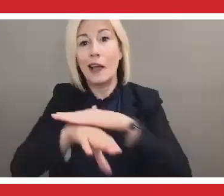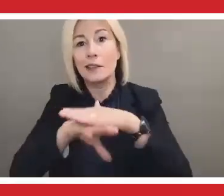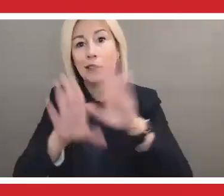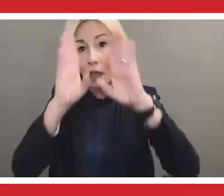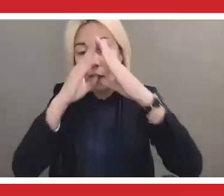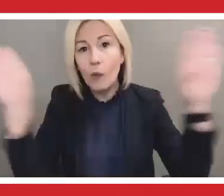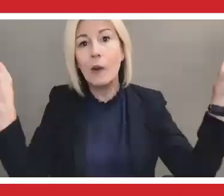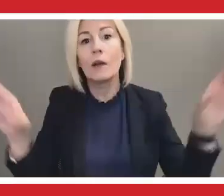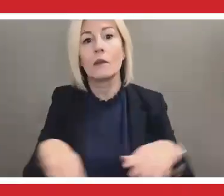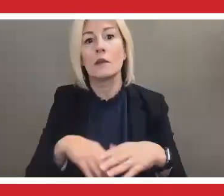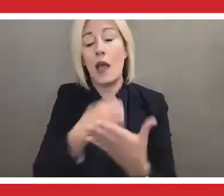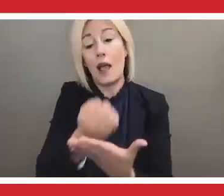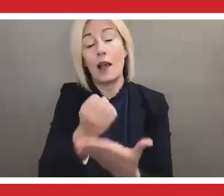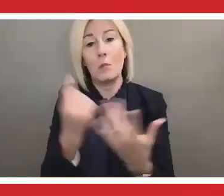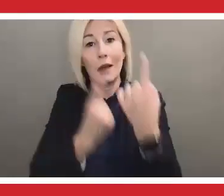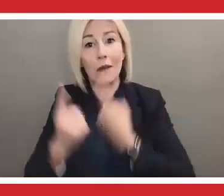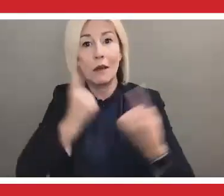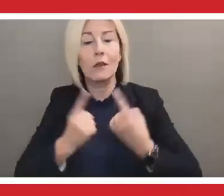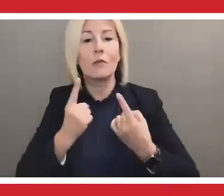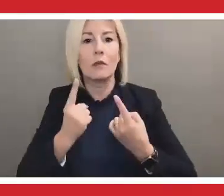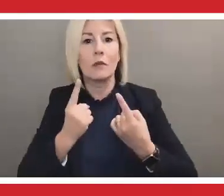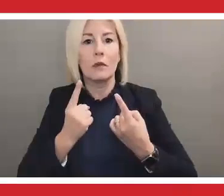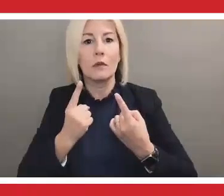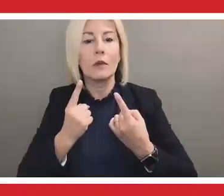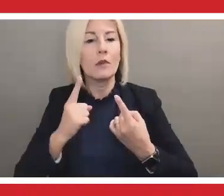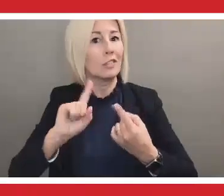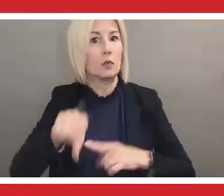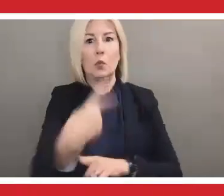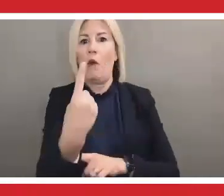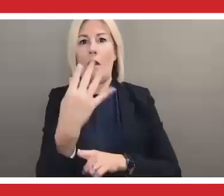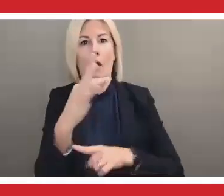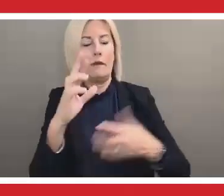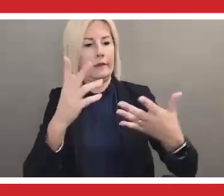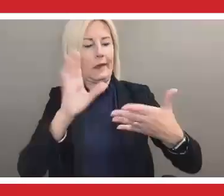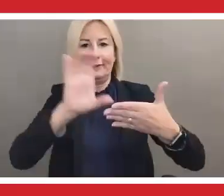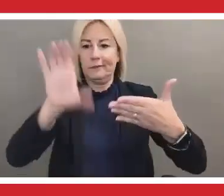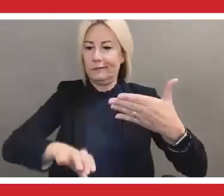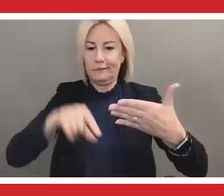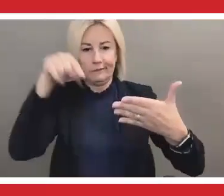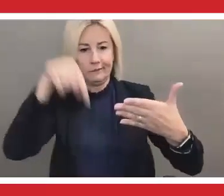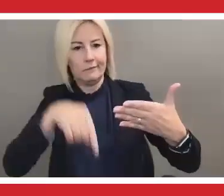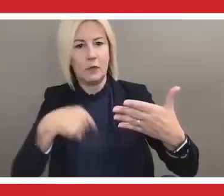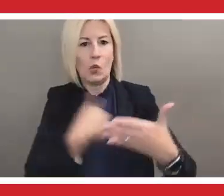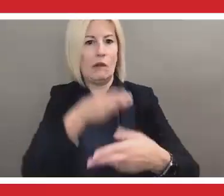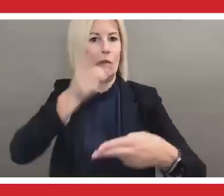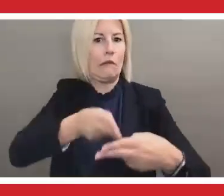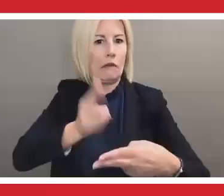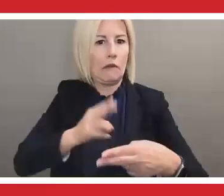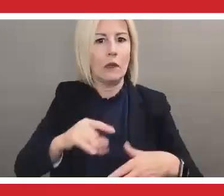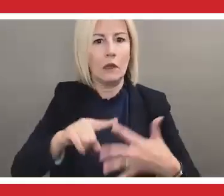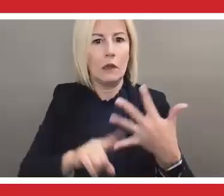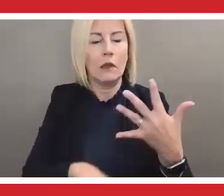economic considerations. It's just one of the conclusions included in the so-called Katowice